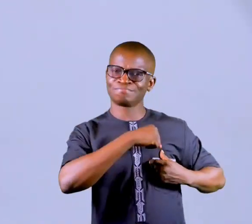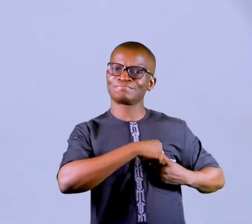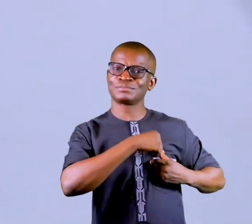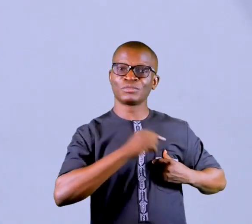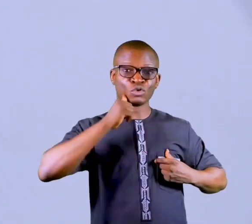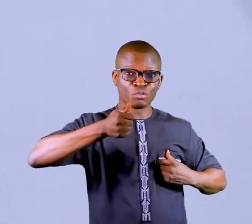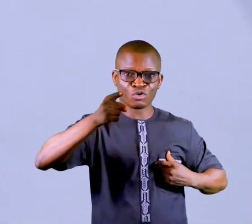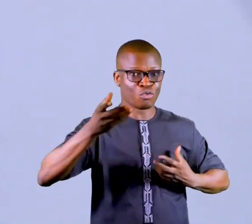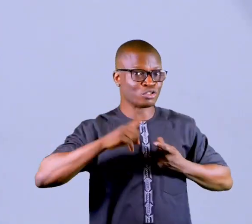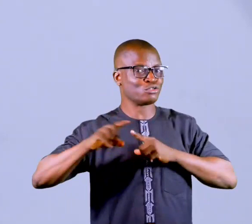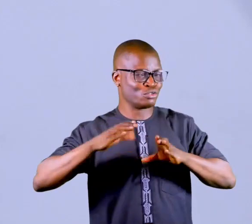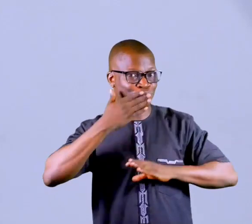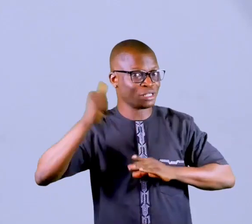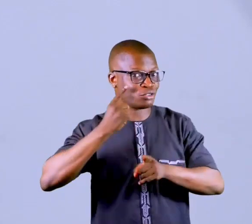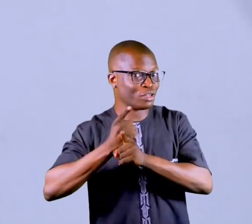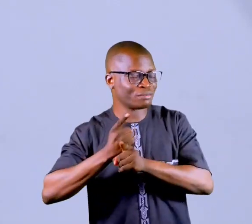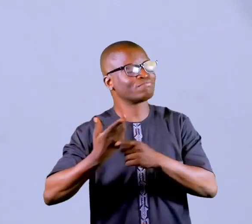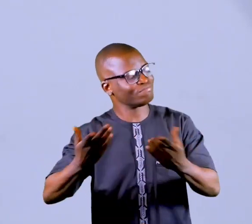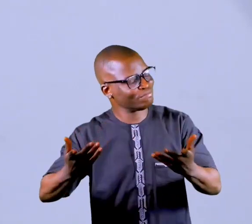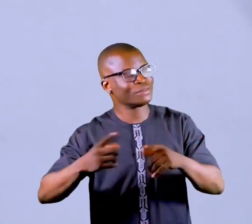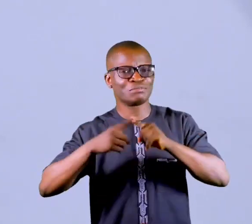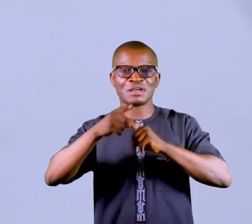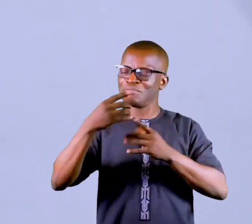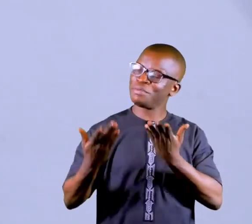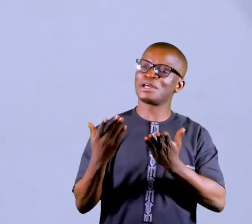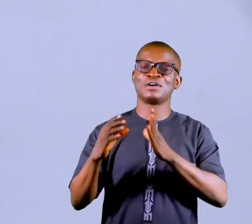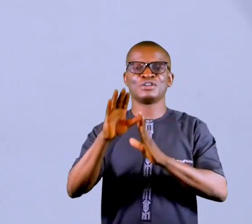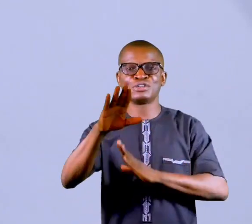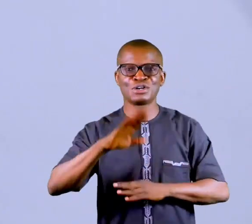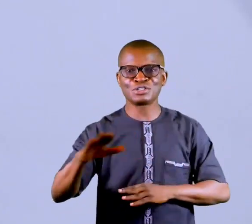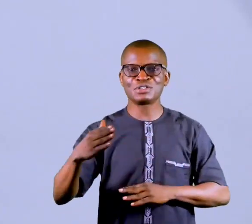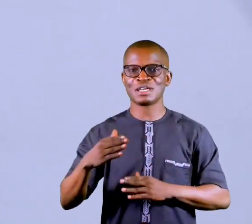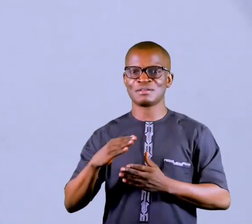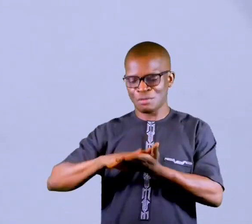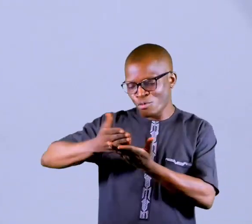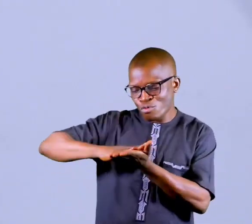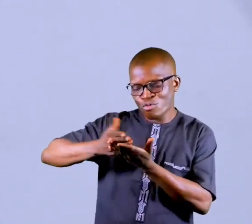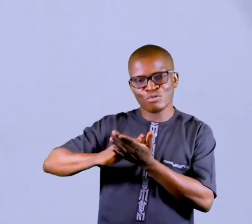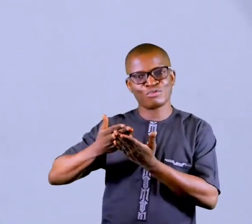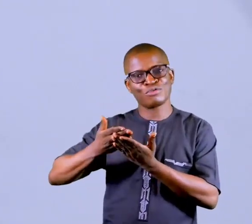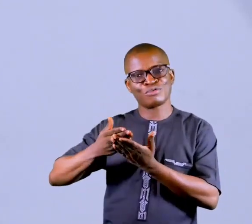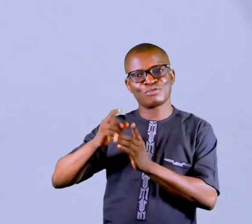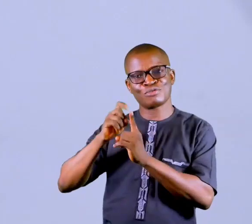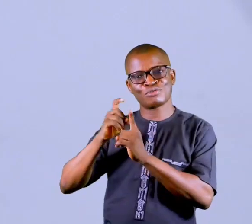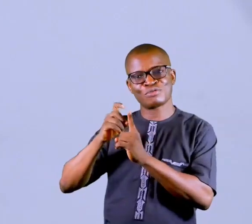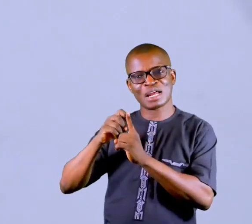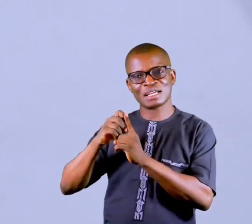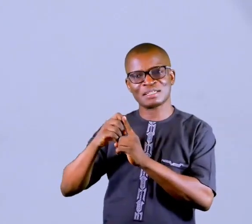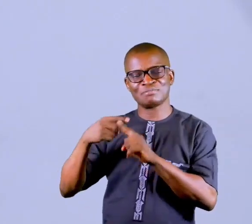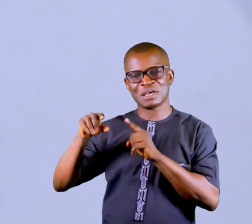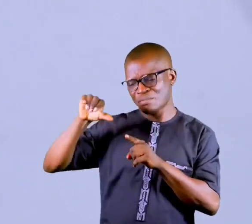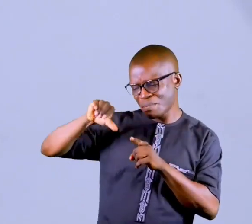to want to do better. But if you come home and let's say your child cooked jollof rice, there's too much pepper,